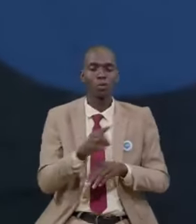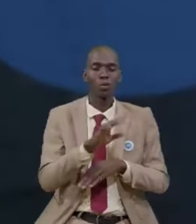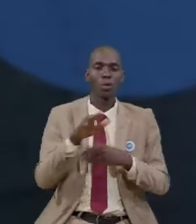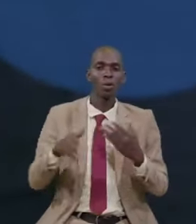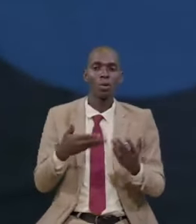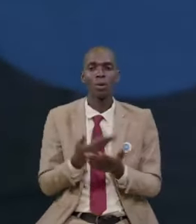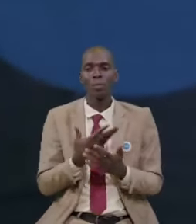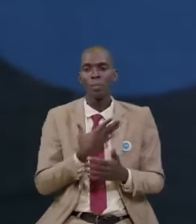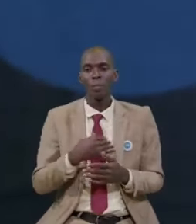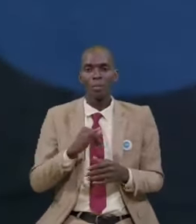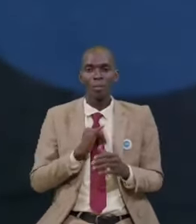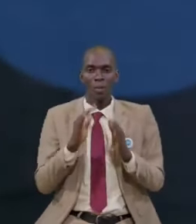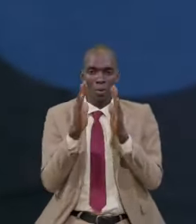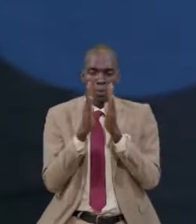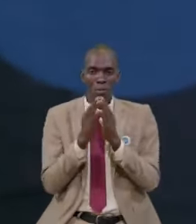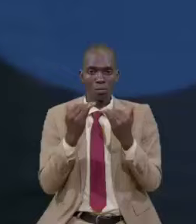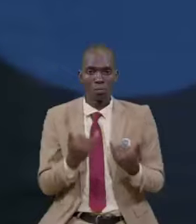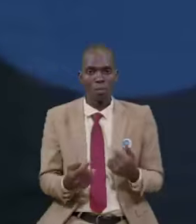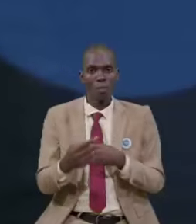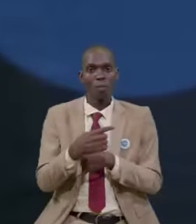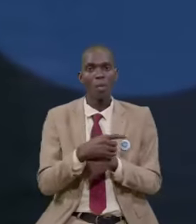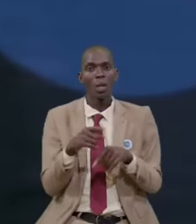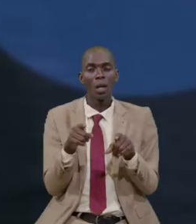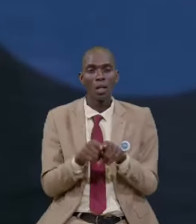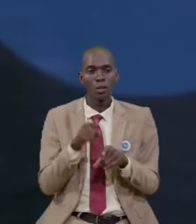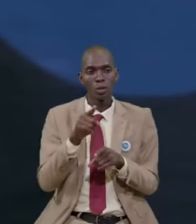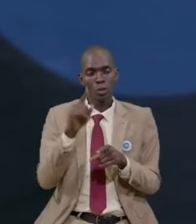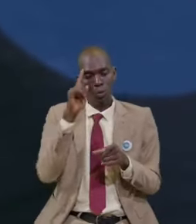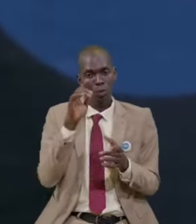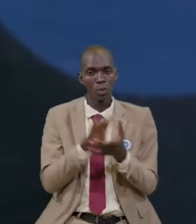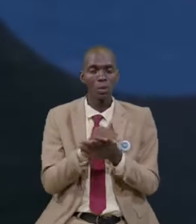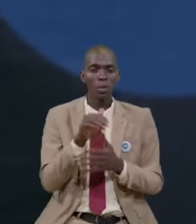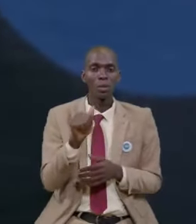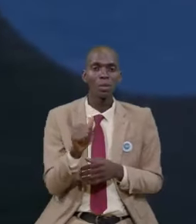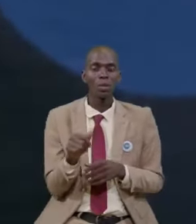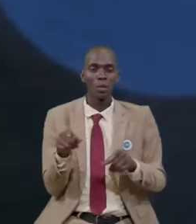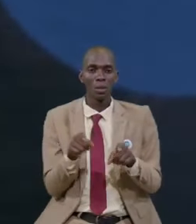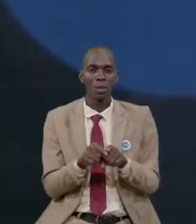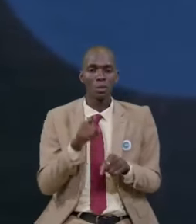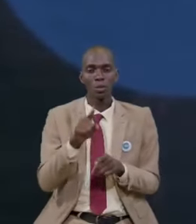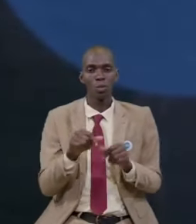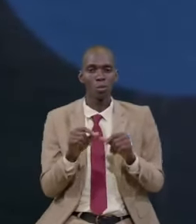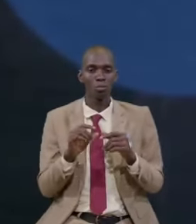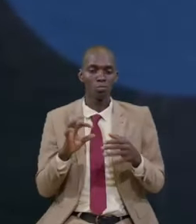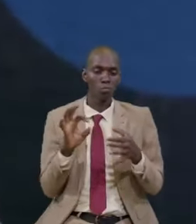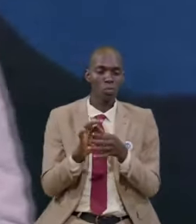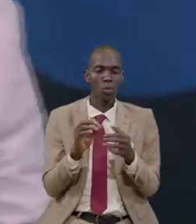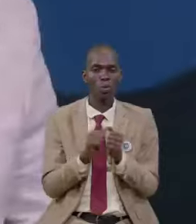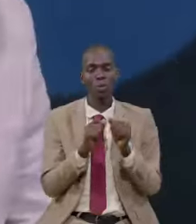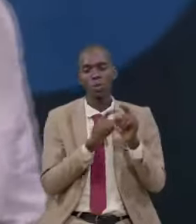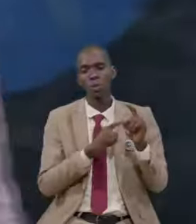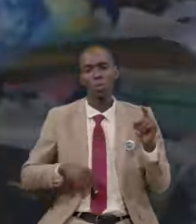as you believe and as you connect with the Lord by faith, such